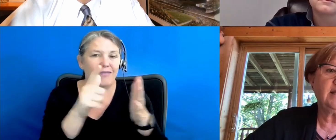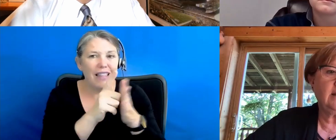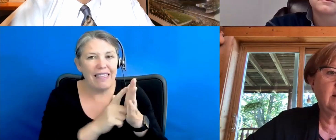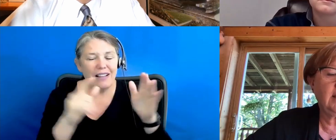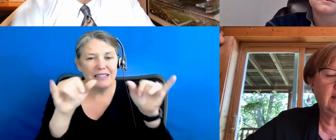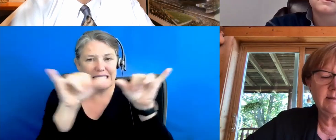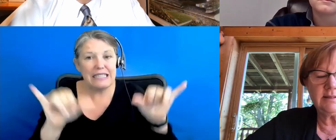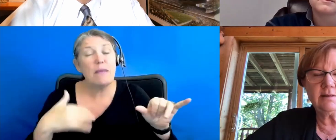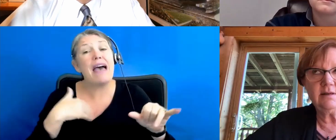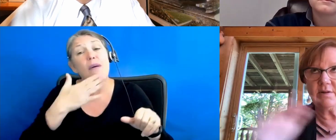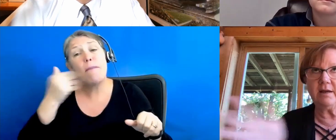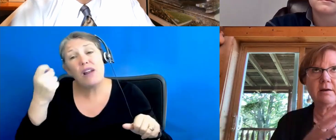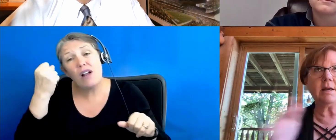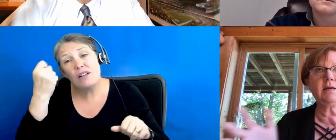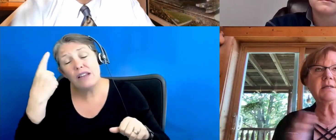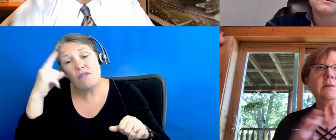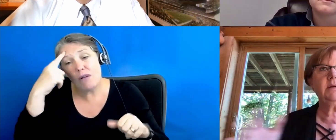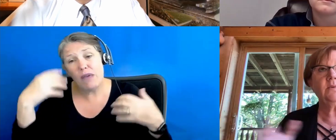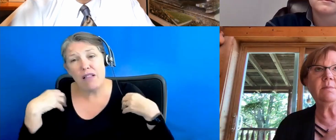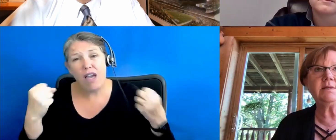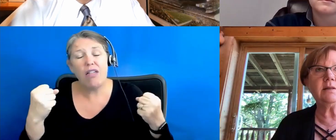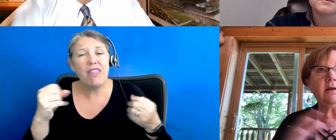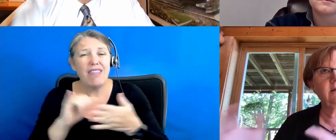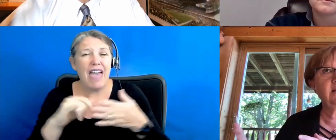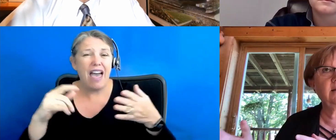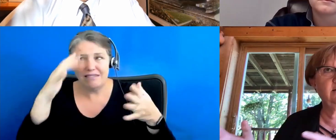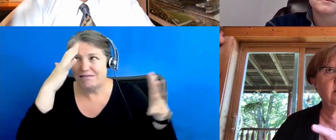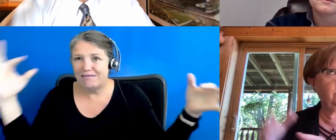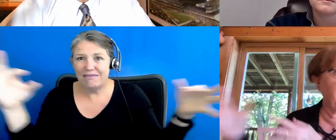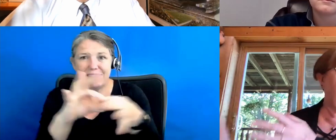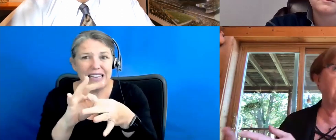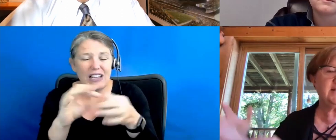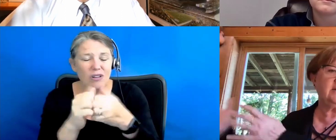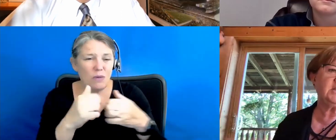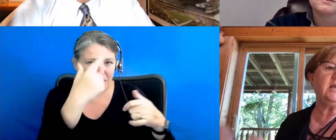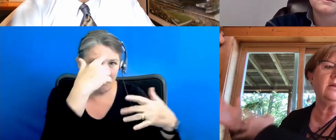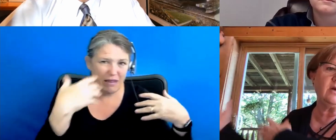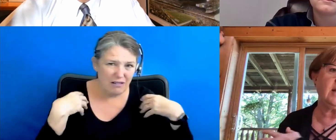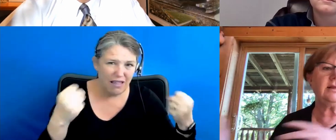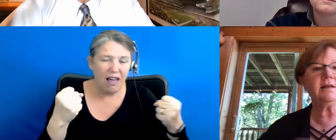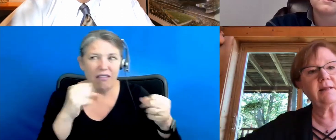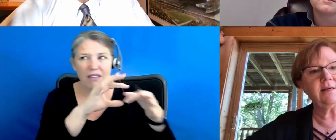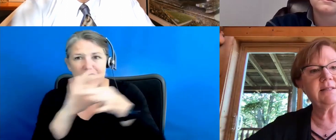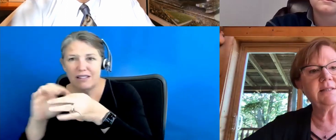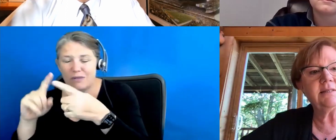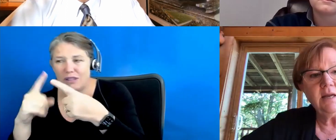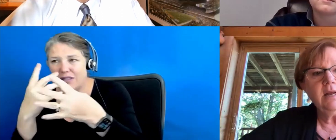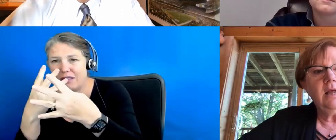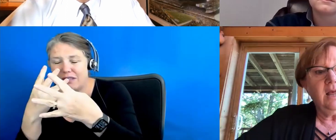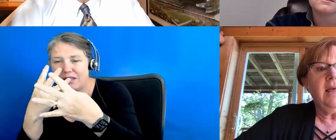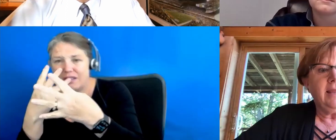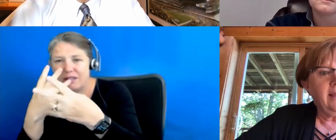of mental health, and that interconnection between mental health and then being in prison or jail or anything like that. It's